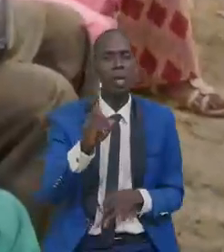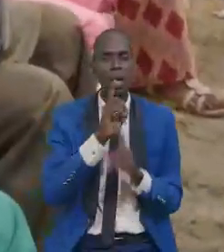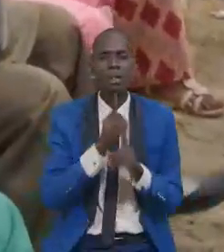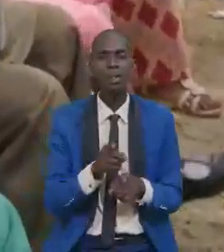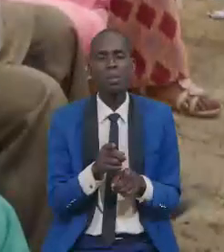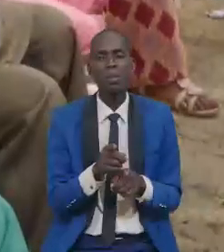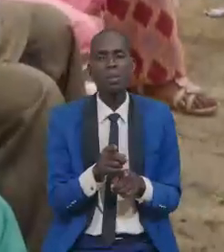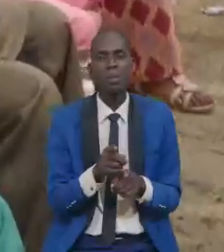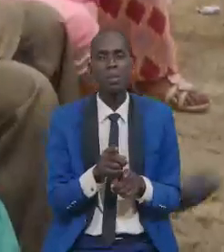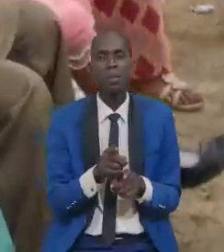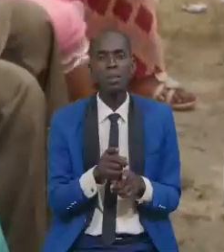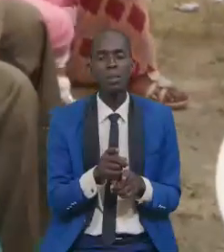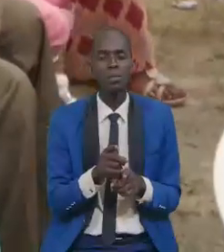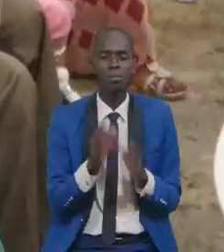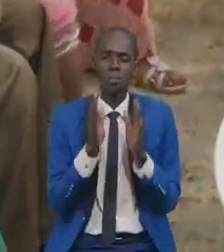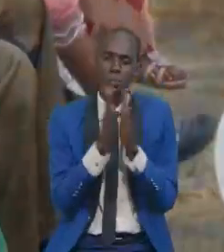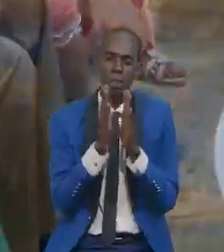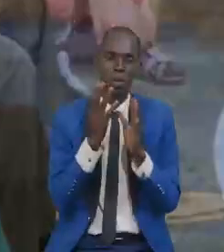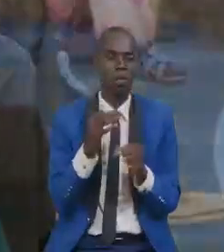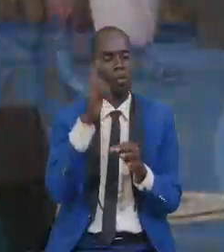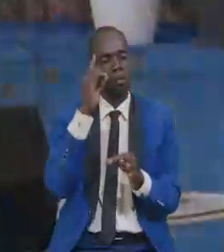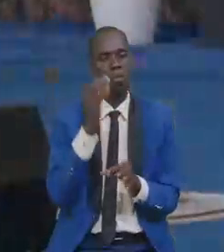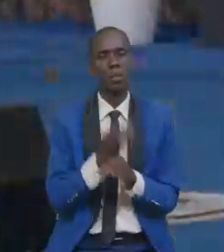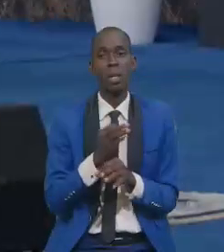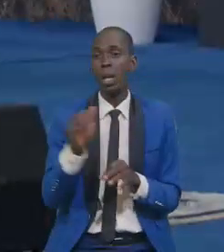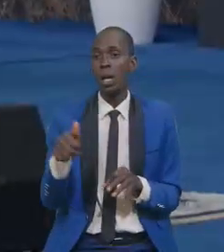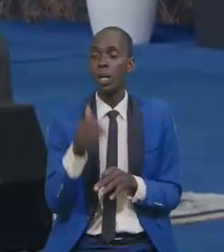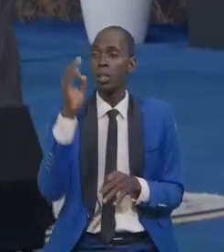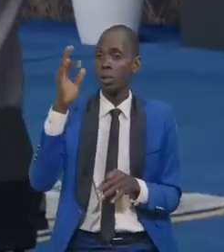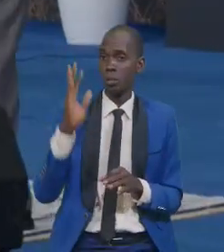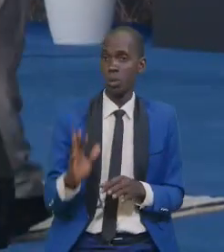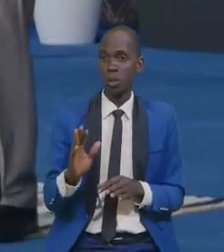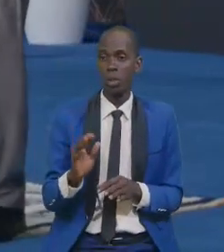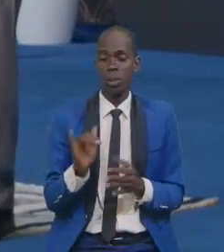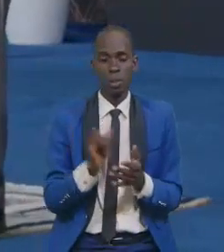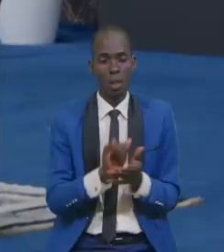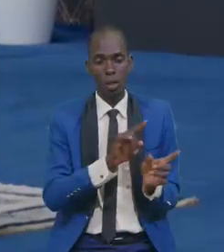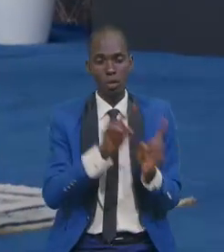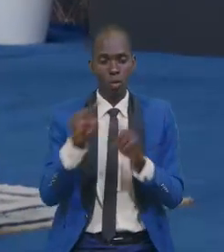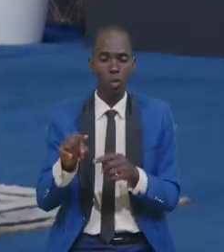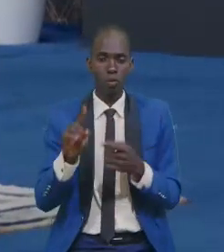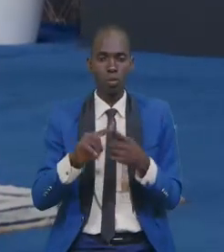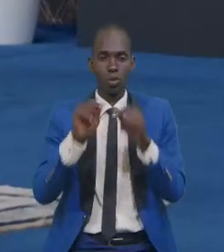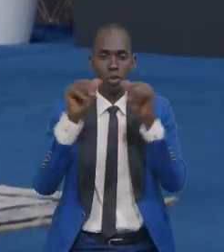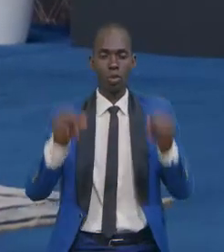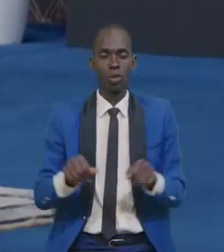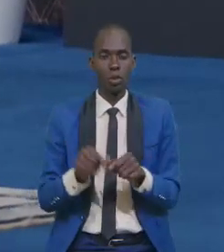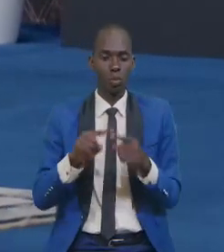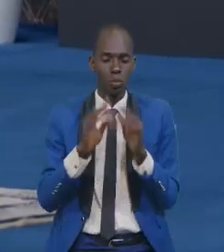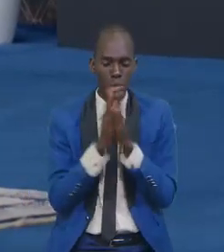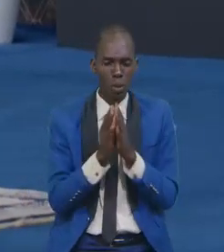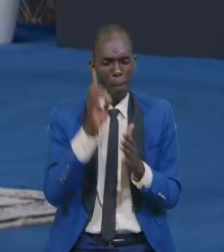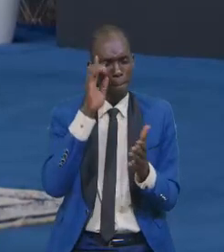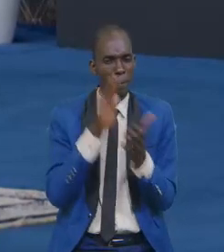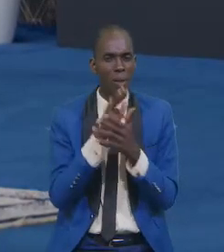Any elder, any preacher, any pastor, when he comes to pray, he believes in his heart that there